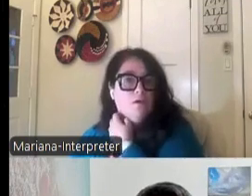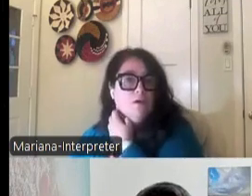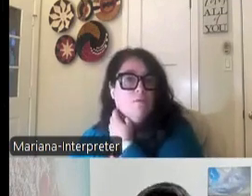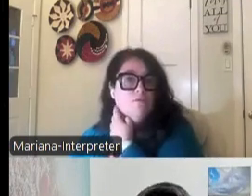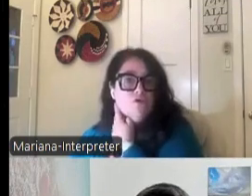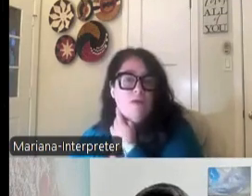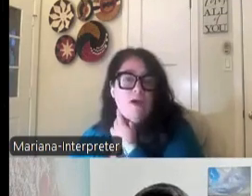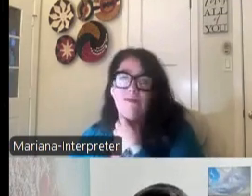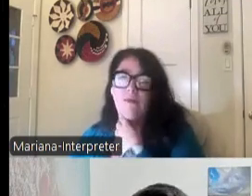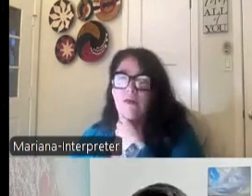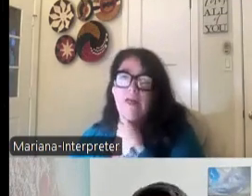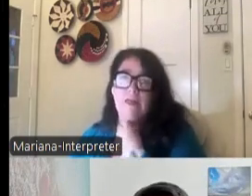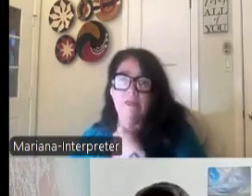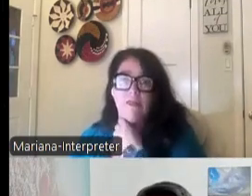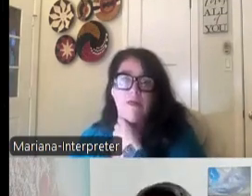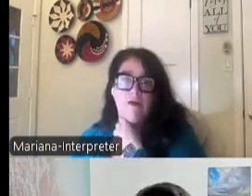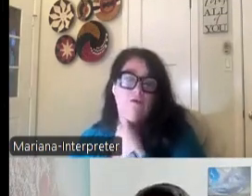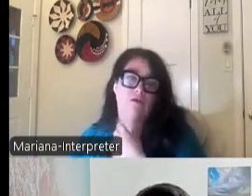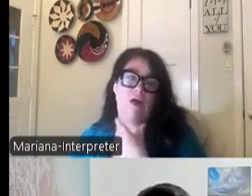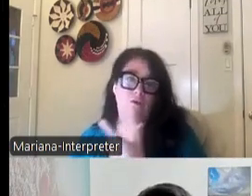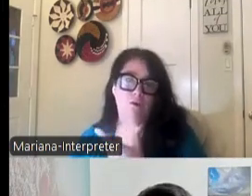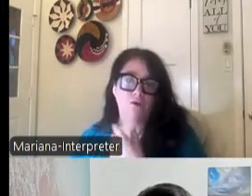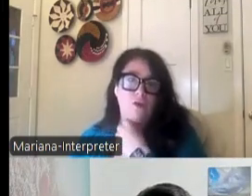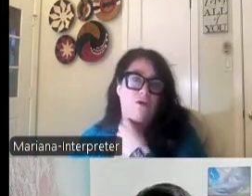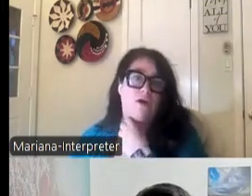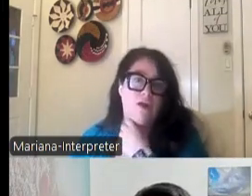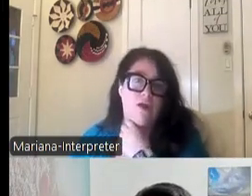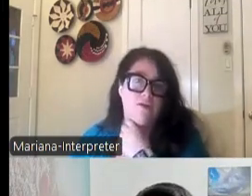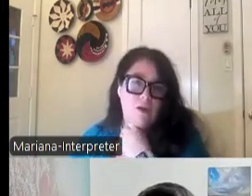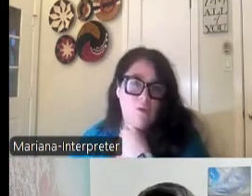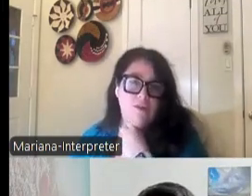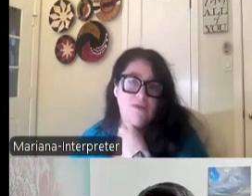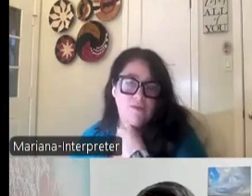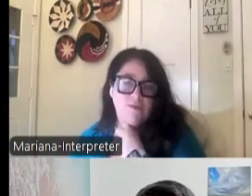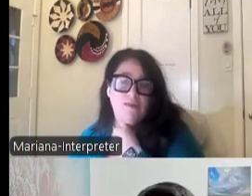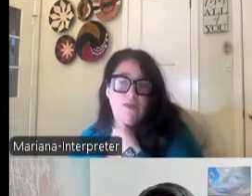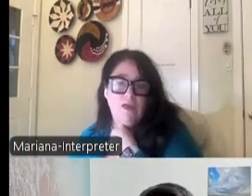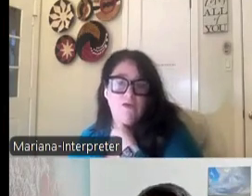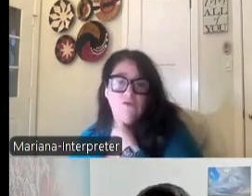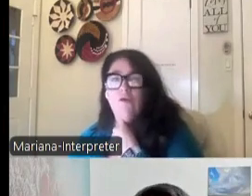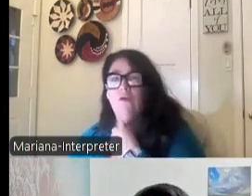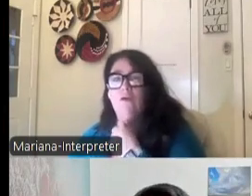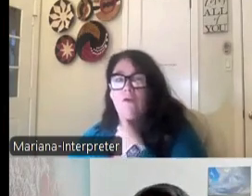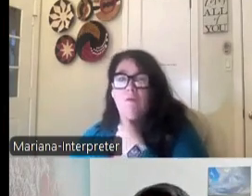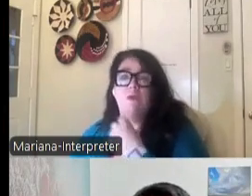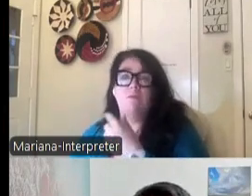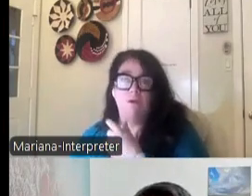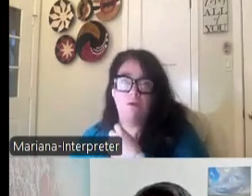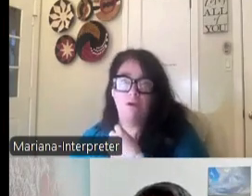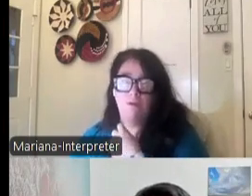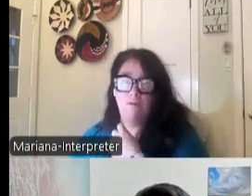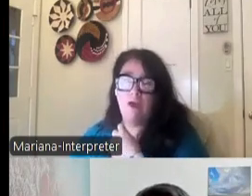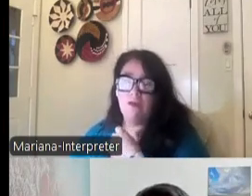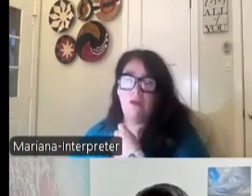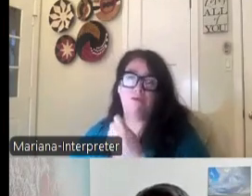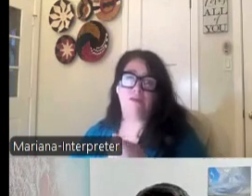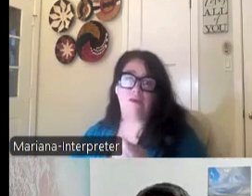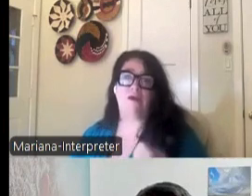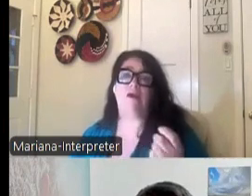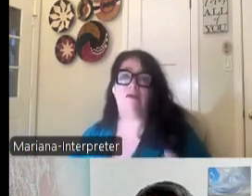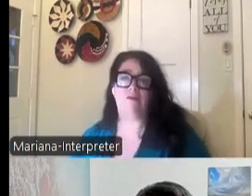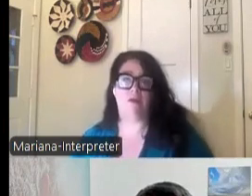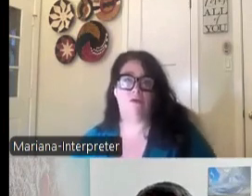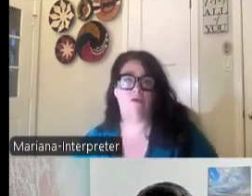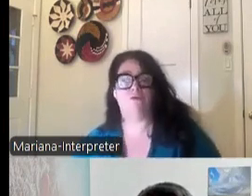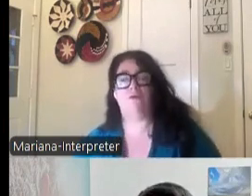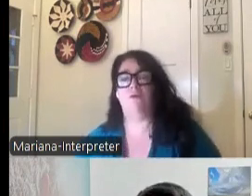even 50 or 60 years ago. In fact, the last 10 or 15 years in particular have really seen a